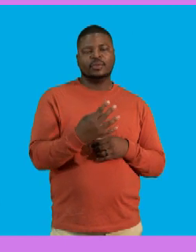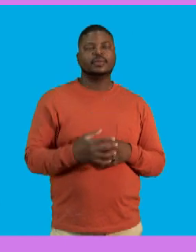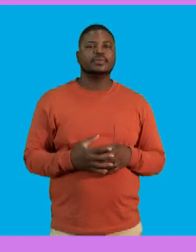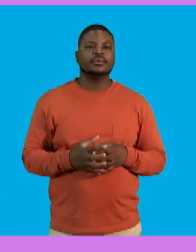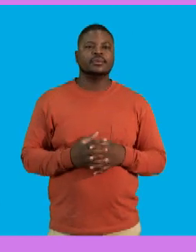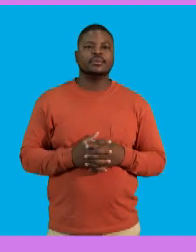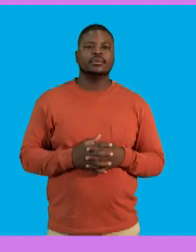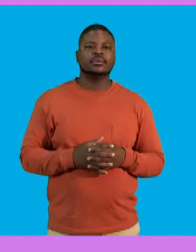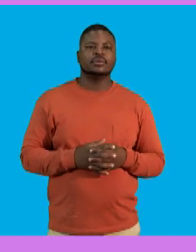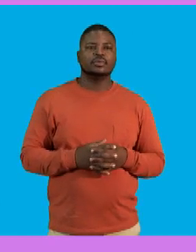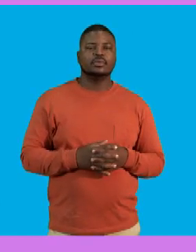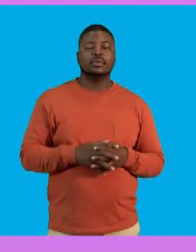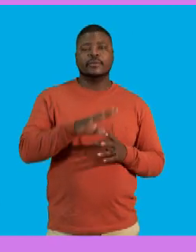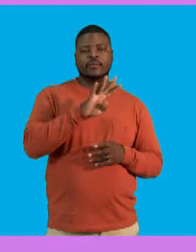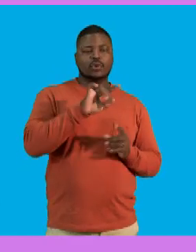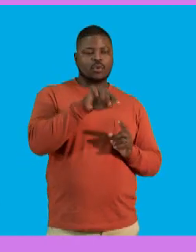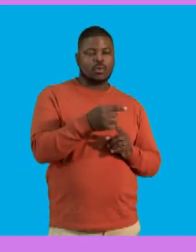Let's look at that one again.